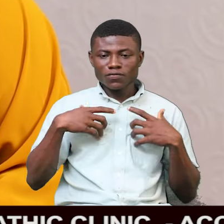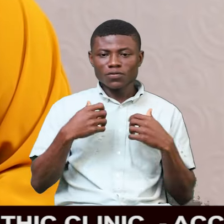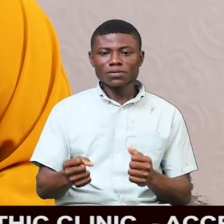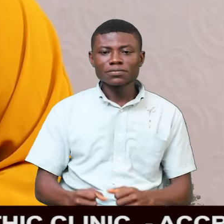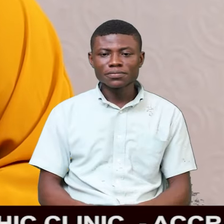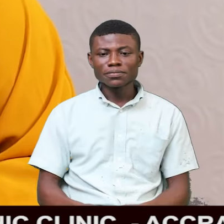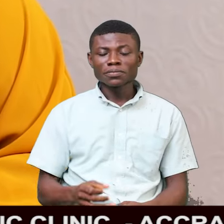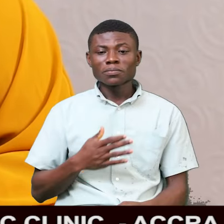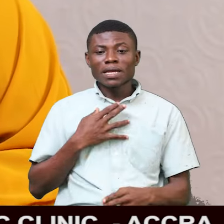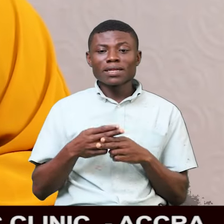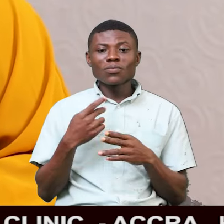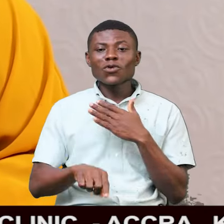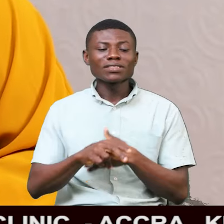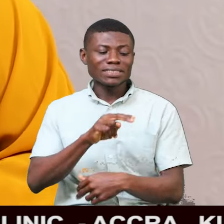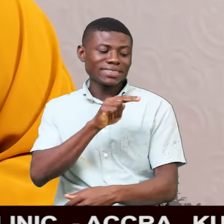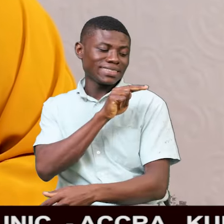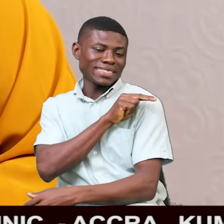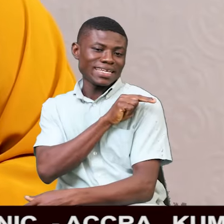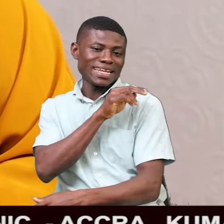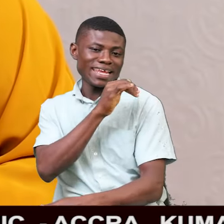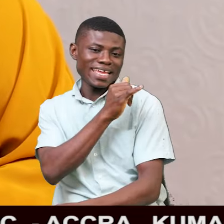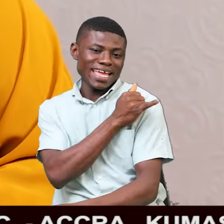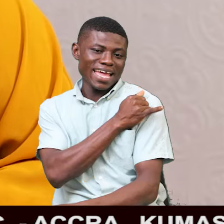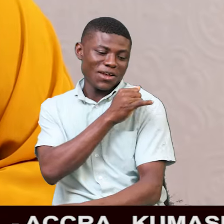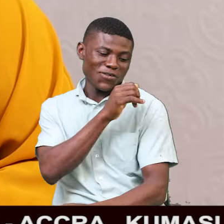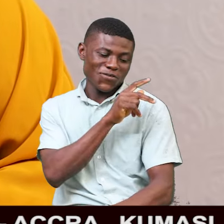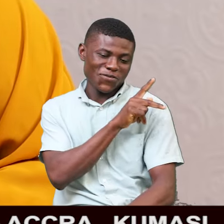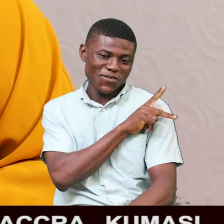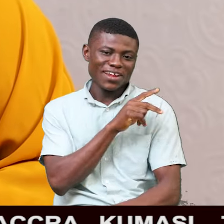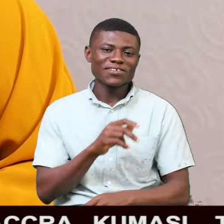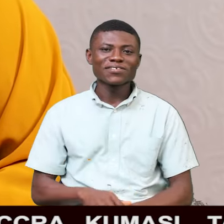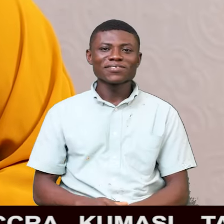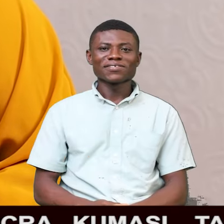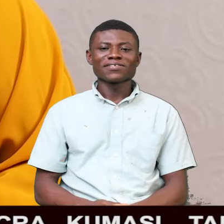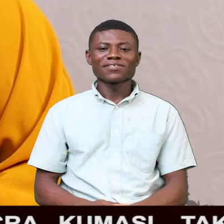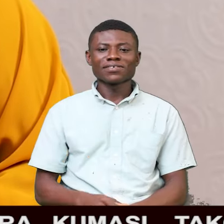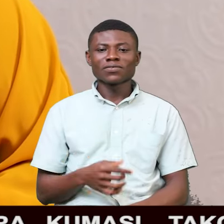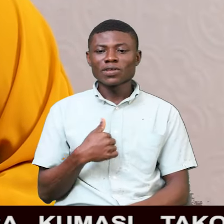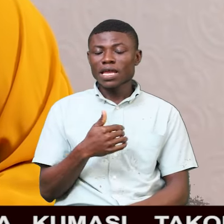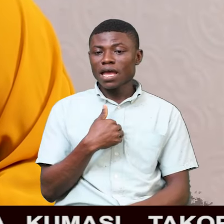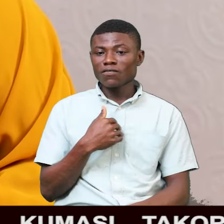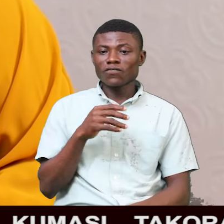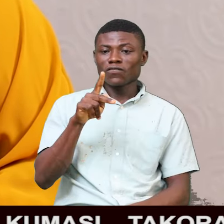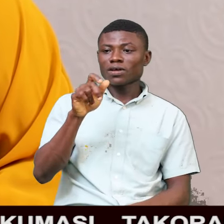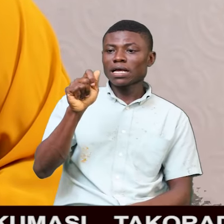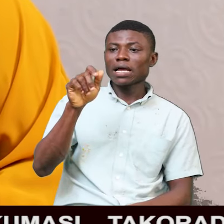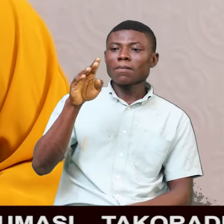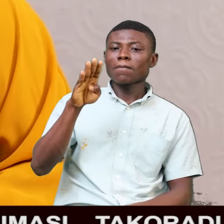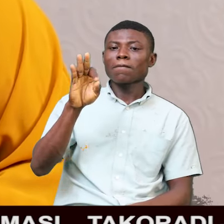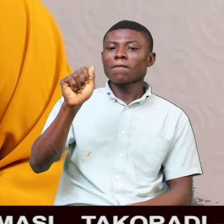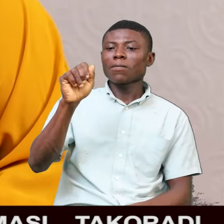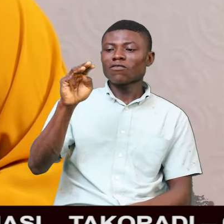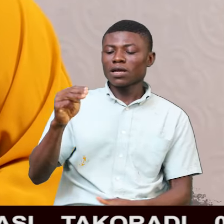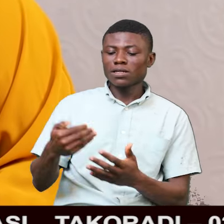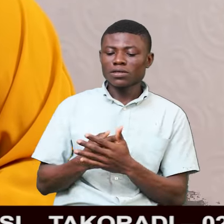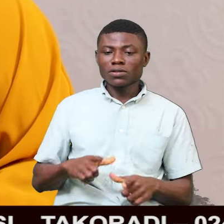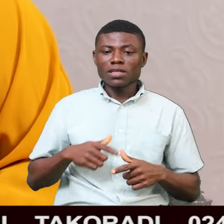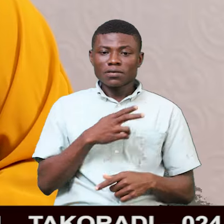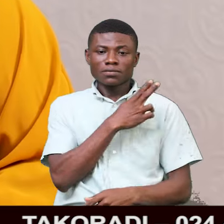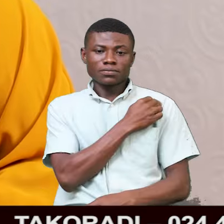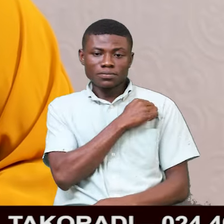well. Meeting. Nana ya kunedu. Yawa ka from Ghana Limited. New Life